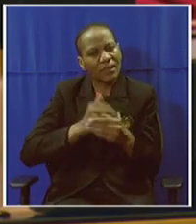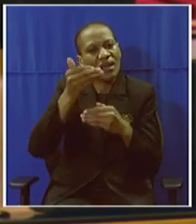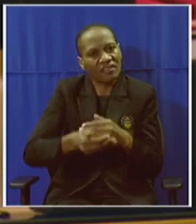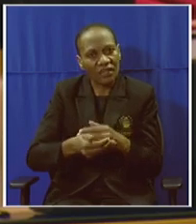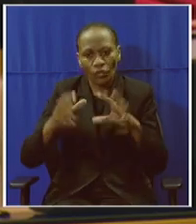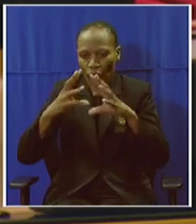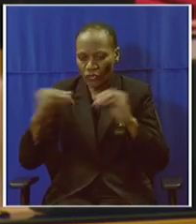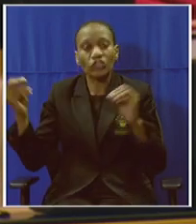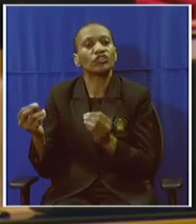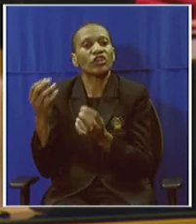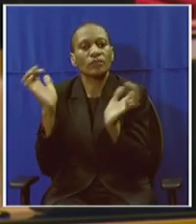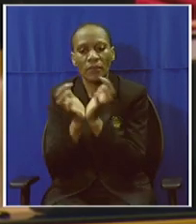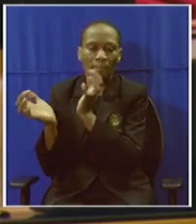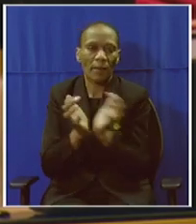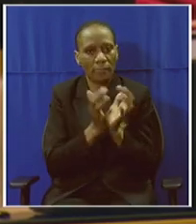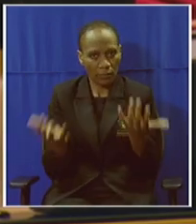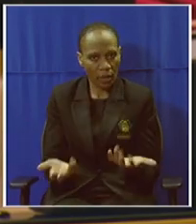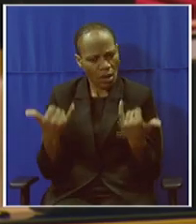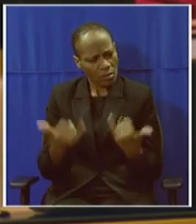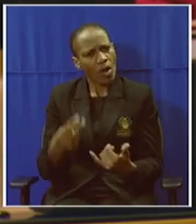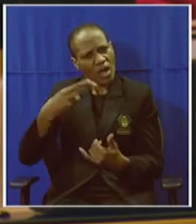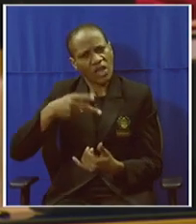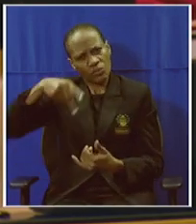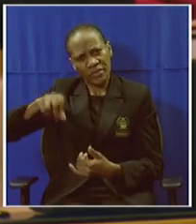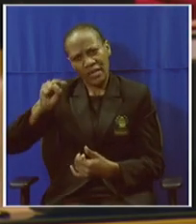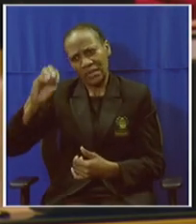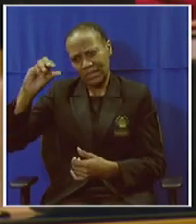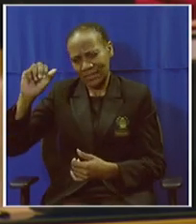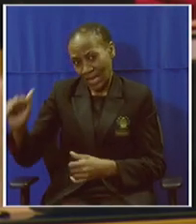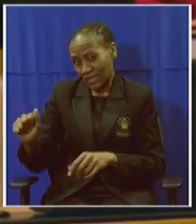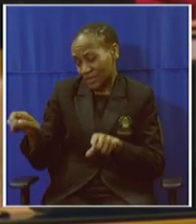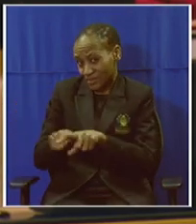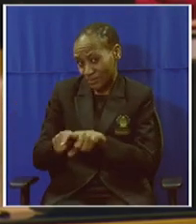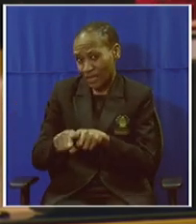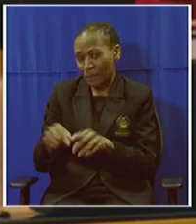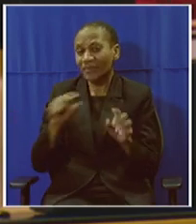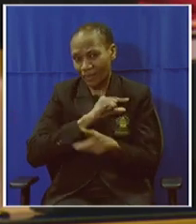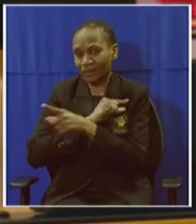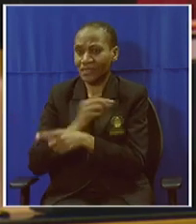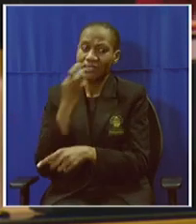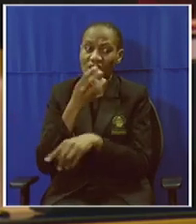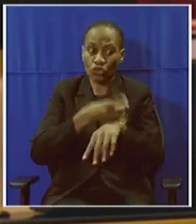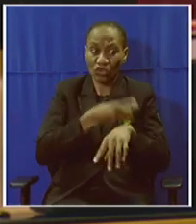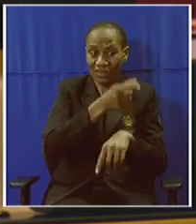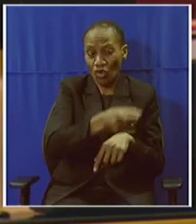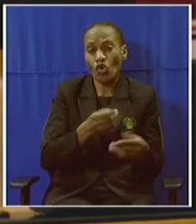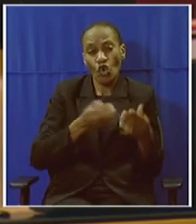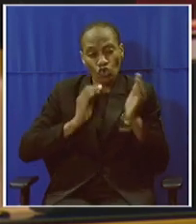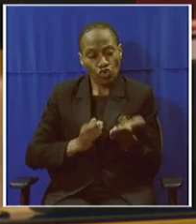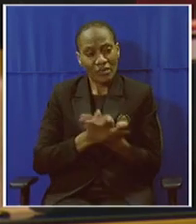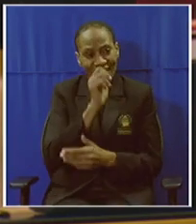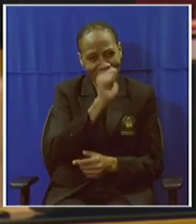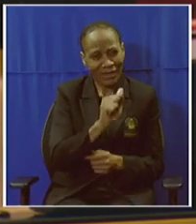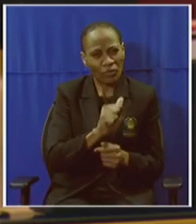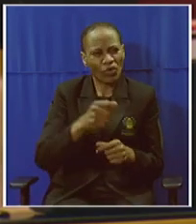explanation, it appears evident that the HPCSA is guilty of violating Dr. DeVos's human right to a disciplinary